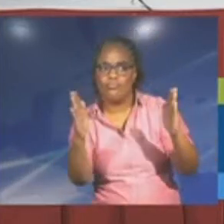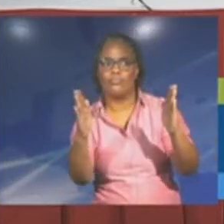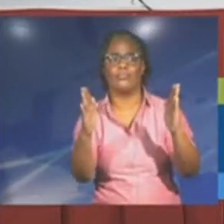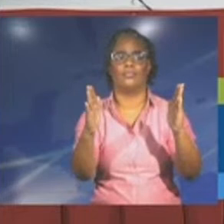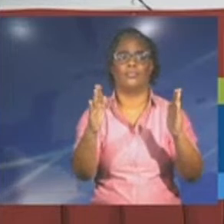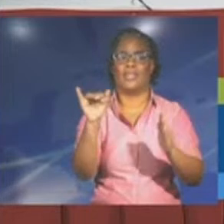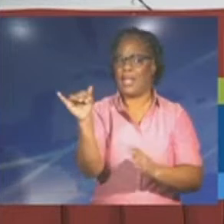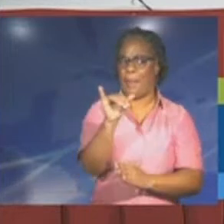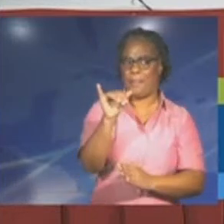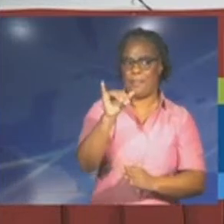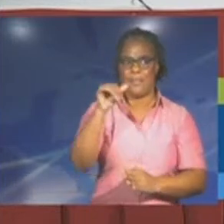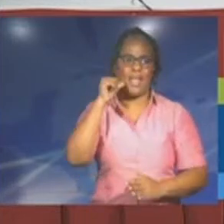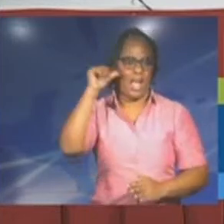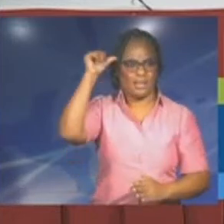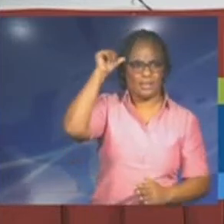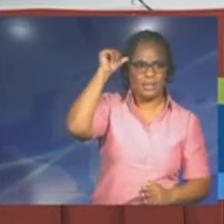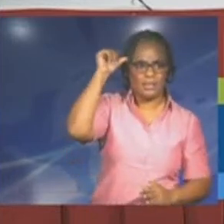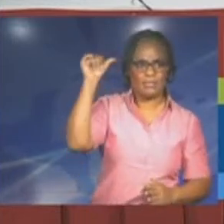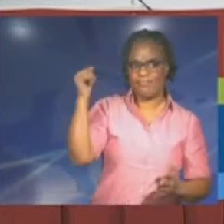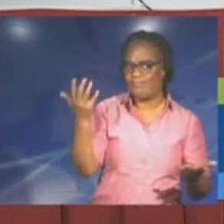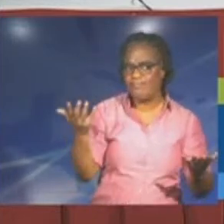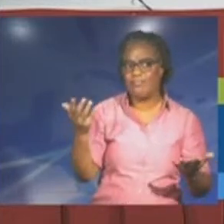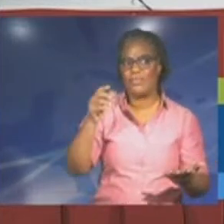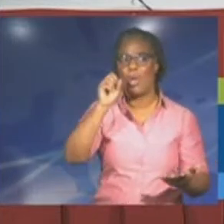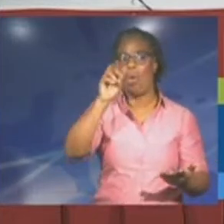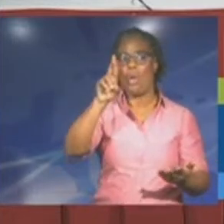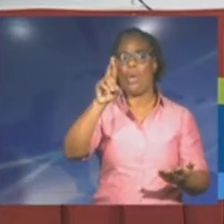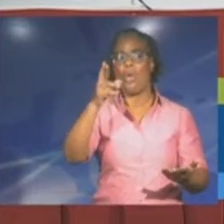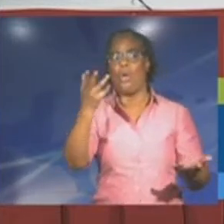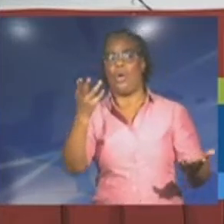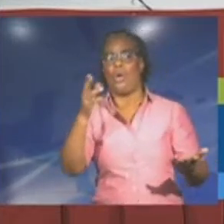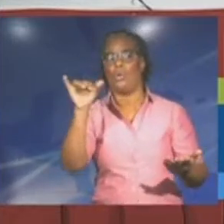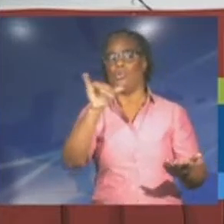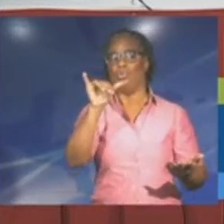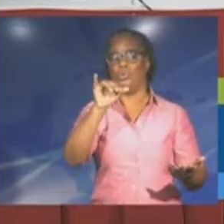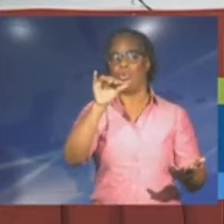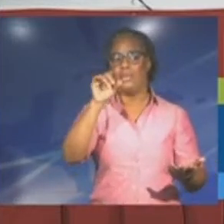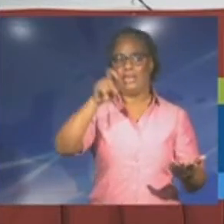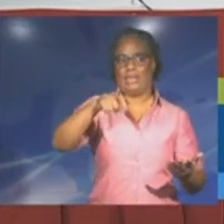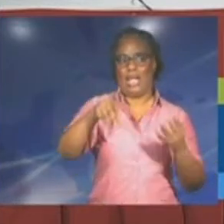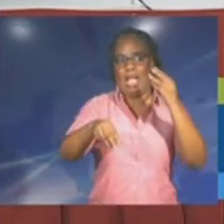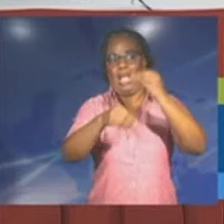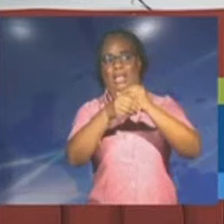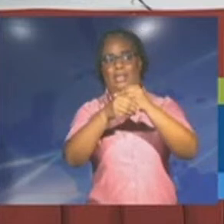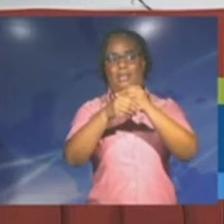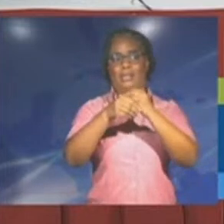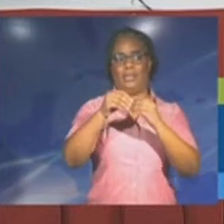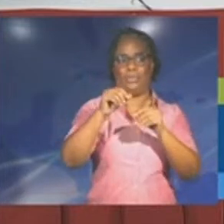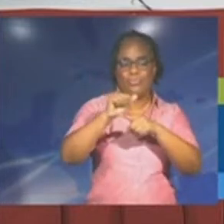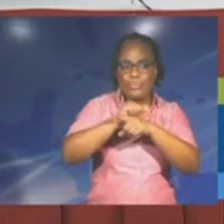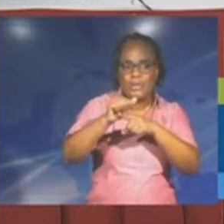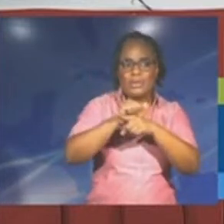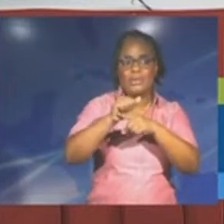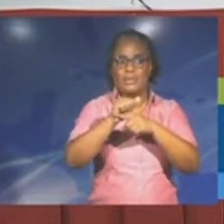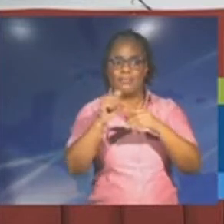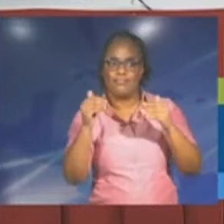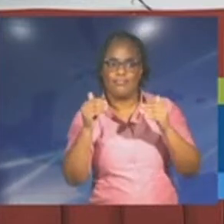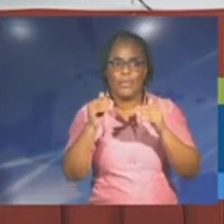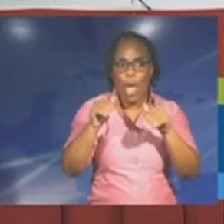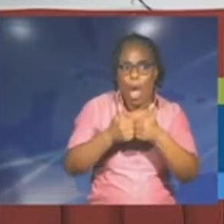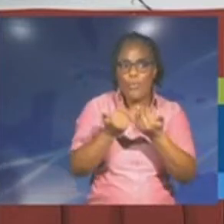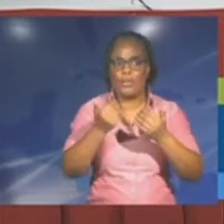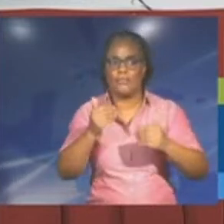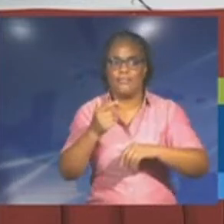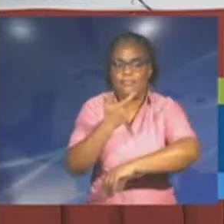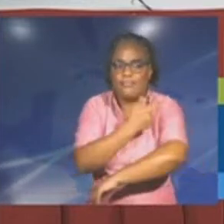And did we have to do any kind of specific training in relation to the administration of these vaccines for the 5 to 11? Thank